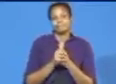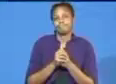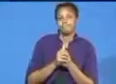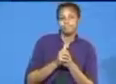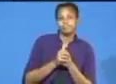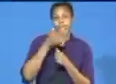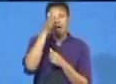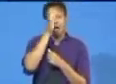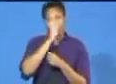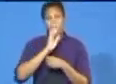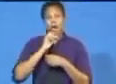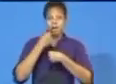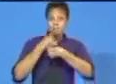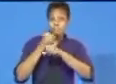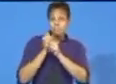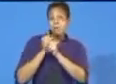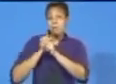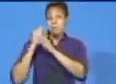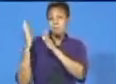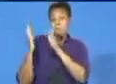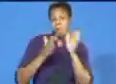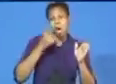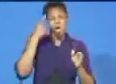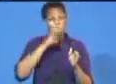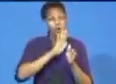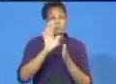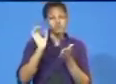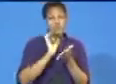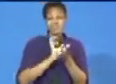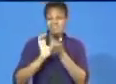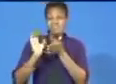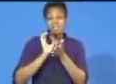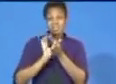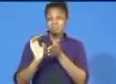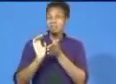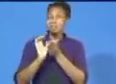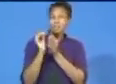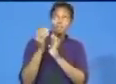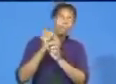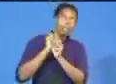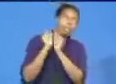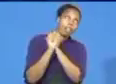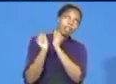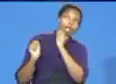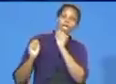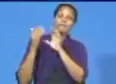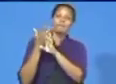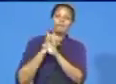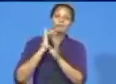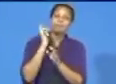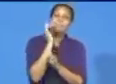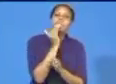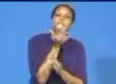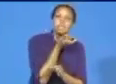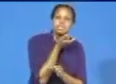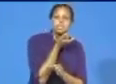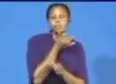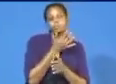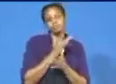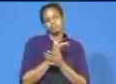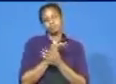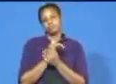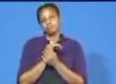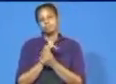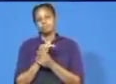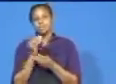God made provision for your cleansing long before you were ever messed up. So can I play with this a